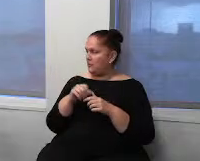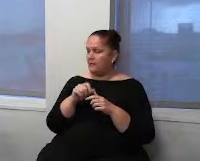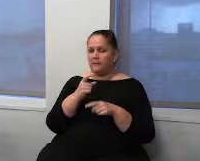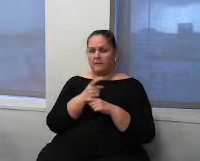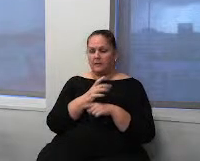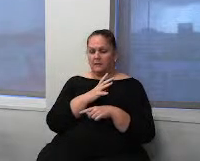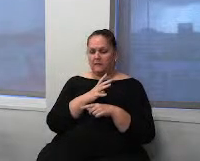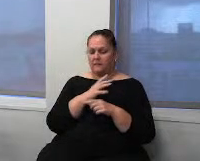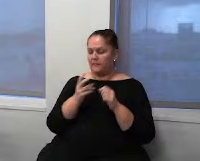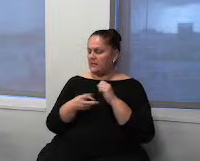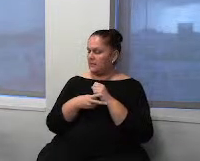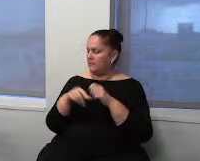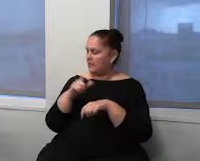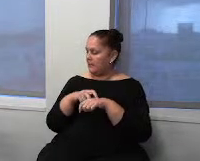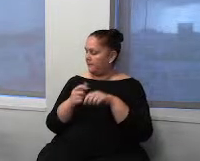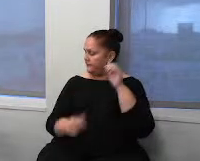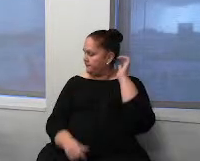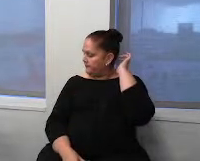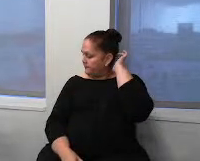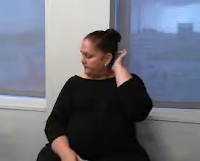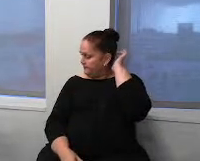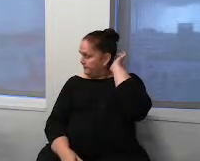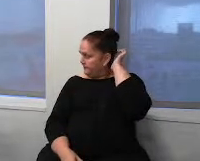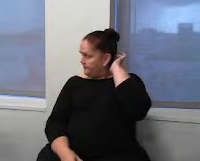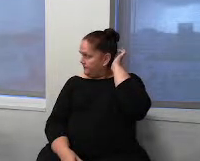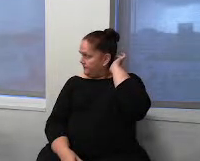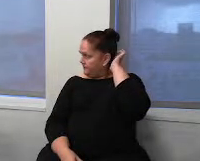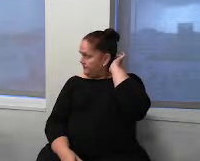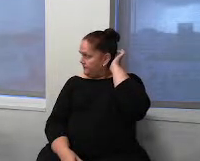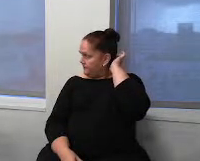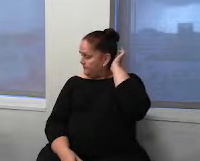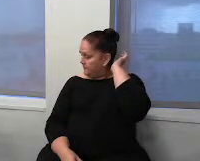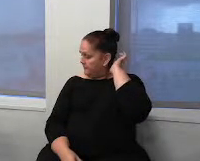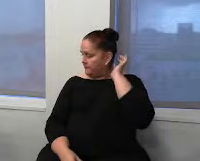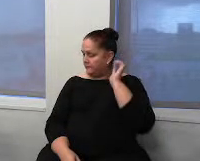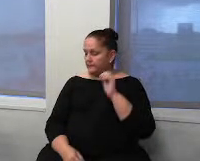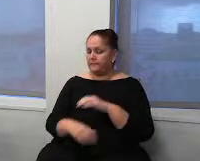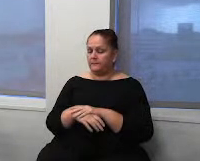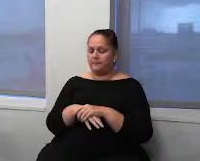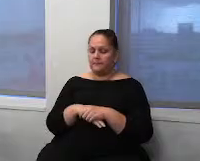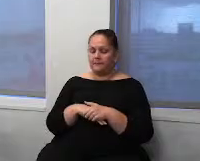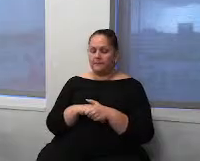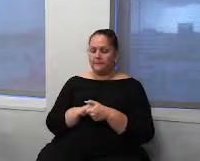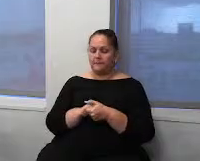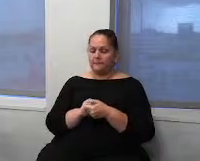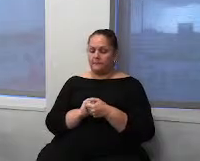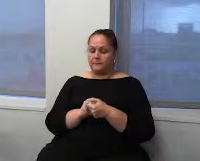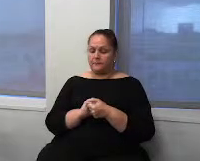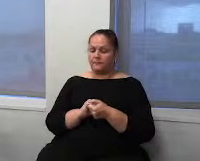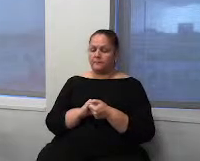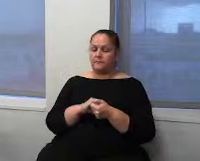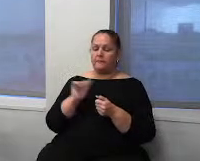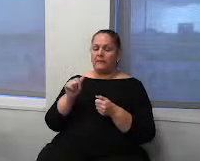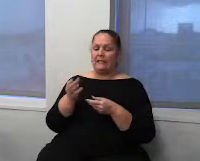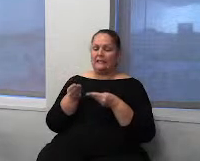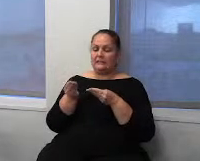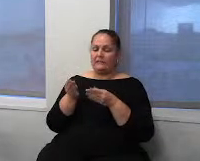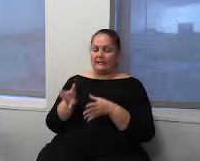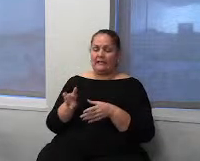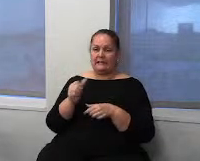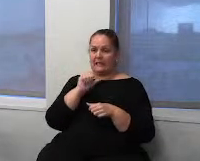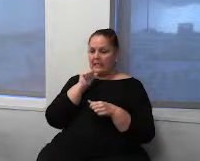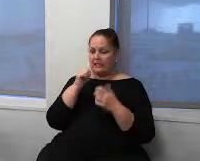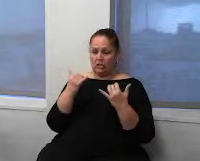that what you're doing? That's fine. Is Saves time. that all right with you? Yes. Okay. So